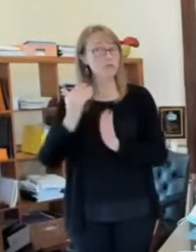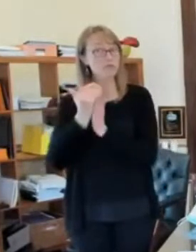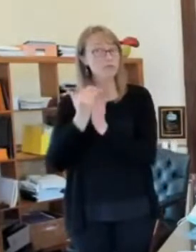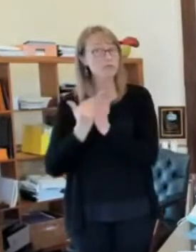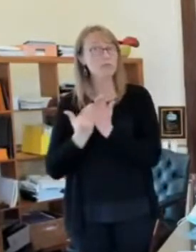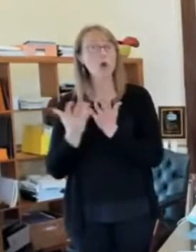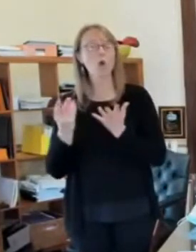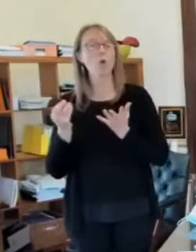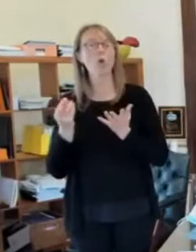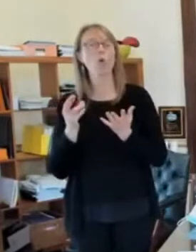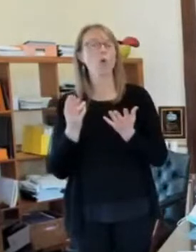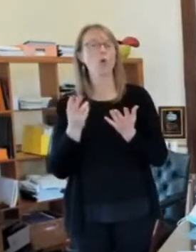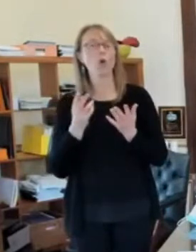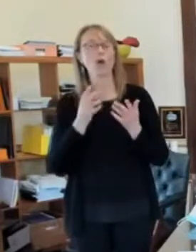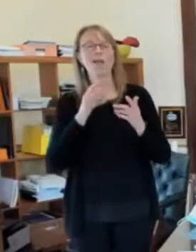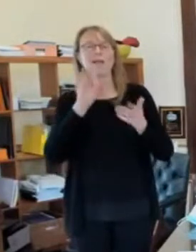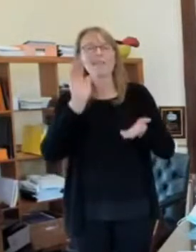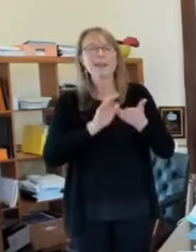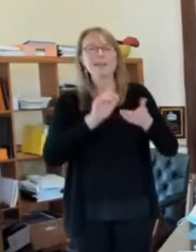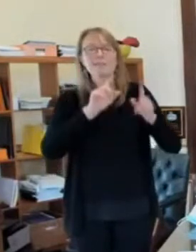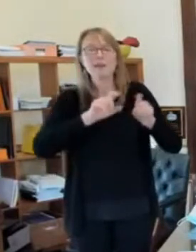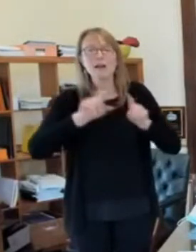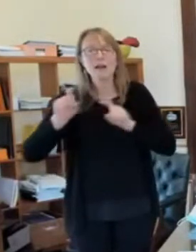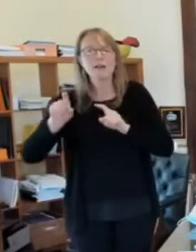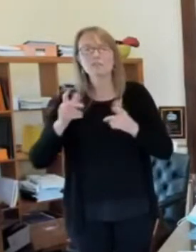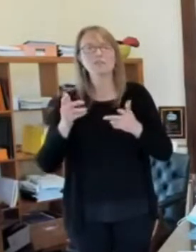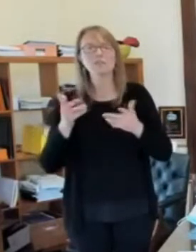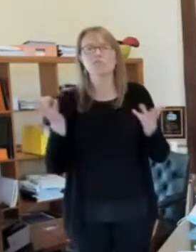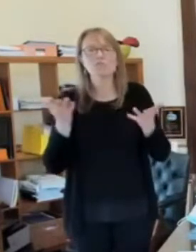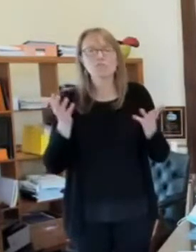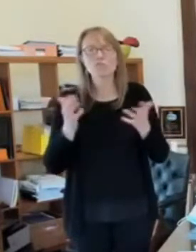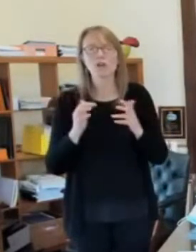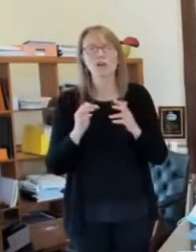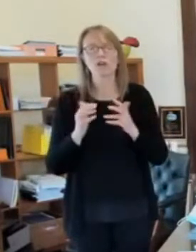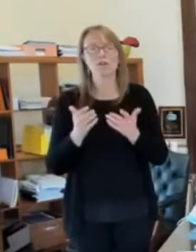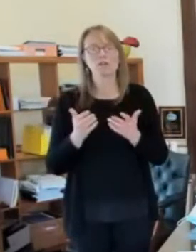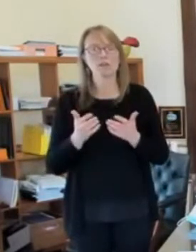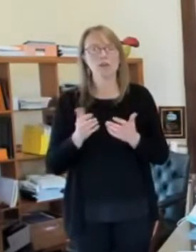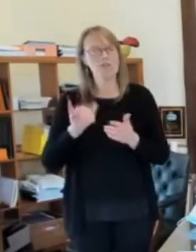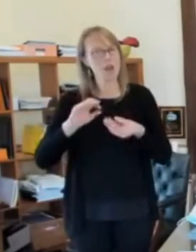the more tests you do, in general, this is a generalization,